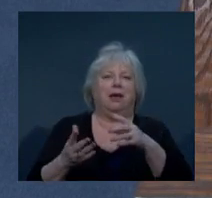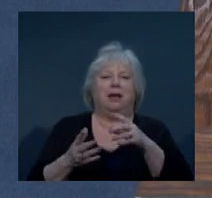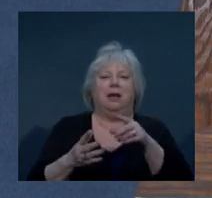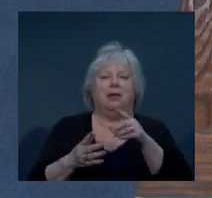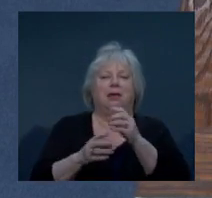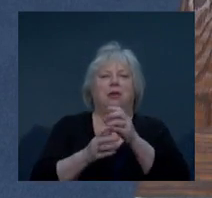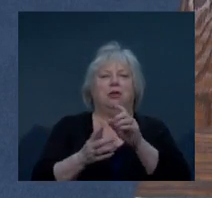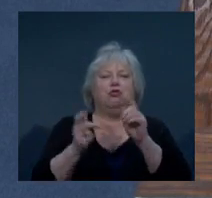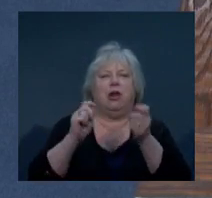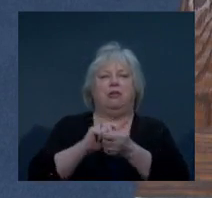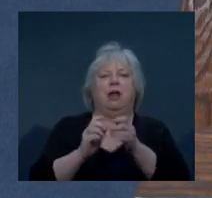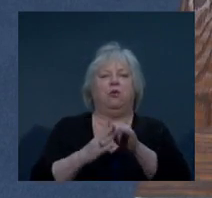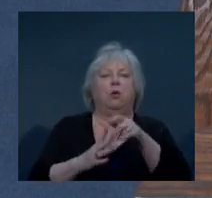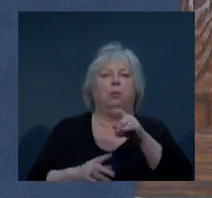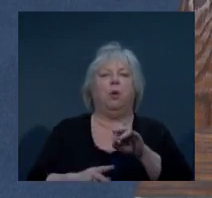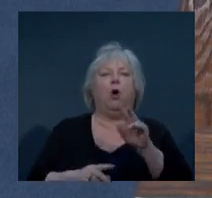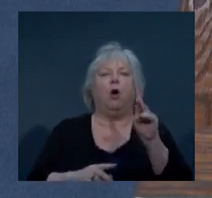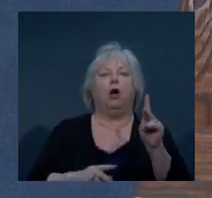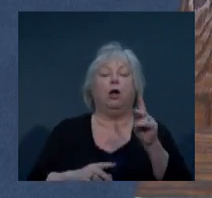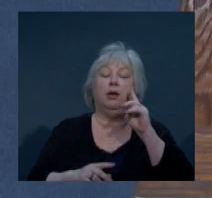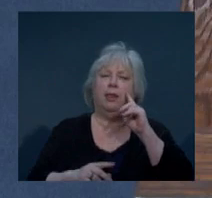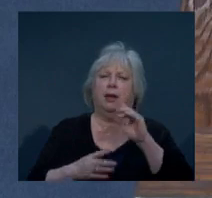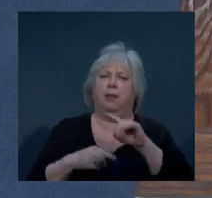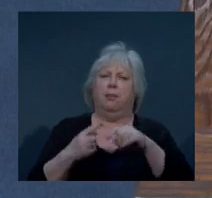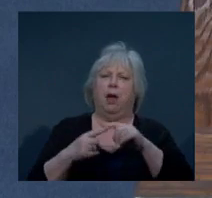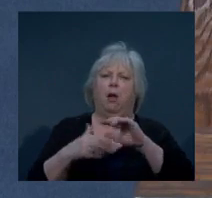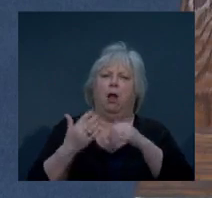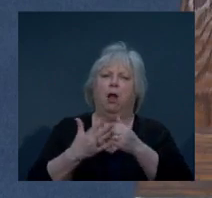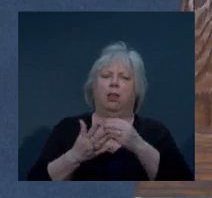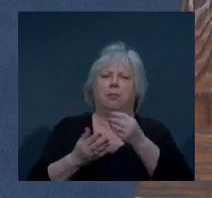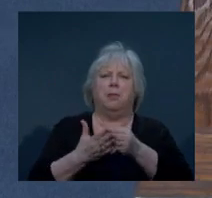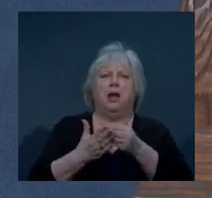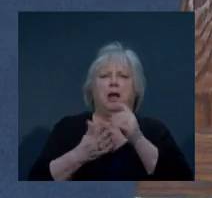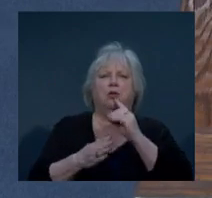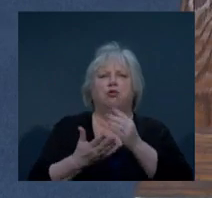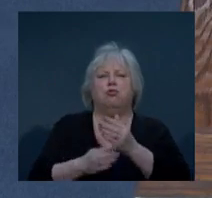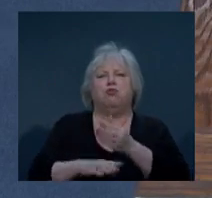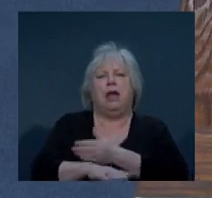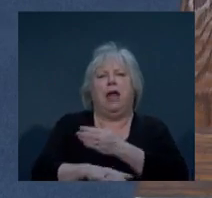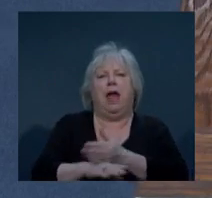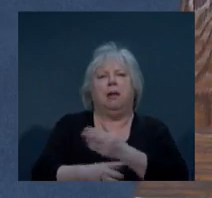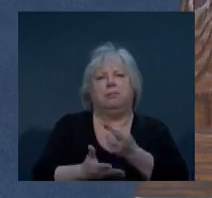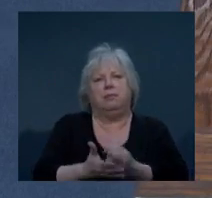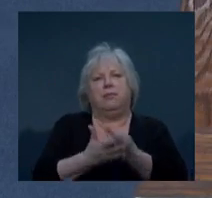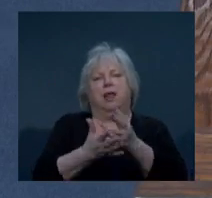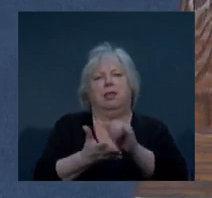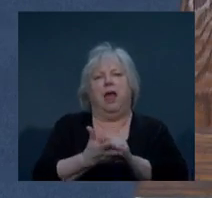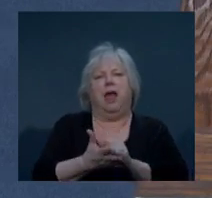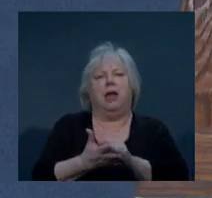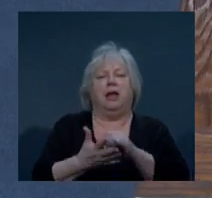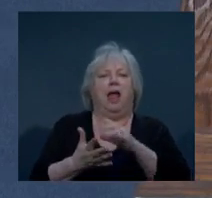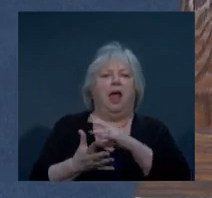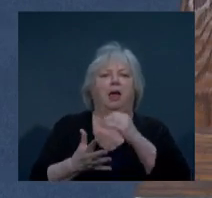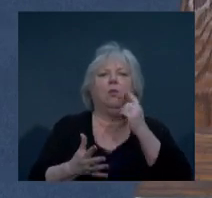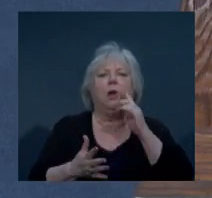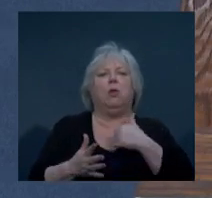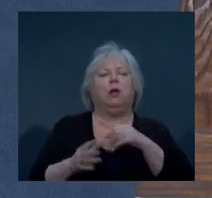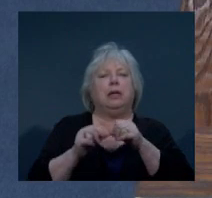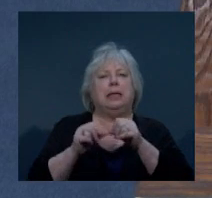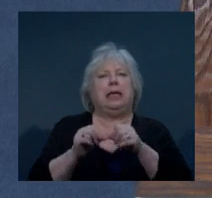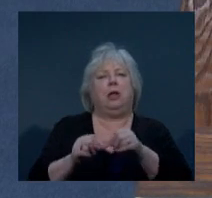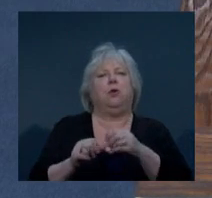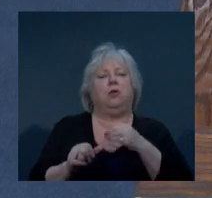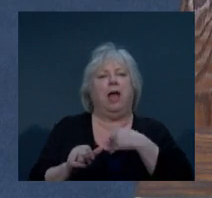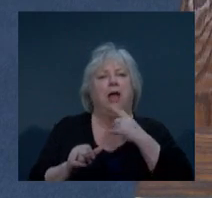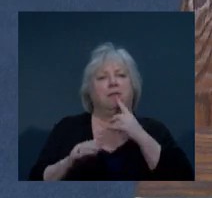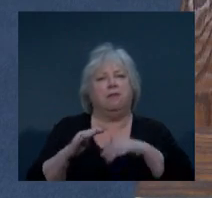it's going to cost to rehab that and keep that, and then we're going to continue to have floods because of climate change. War Memorial